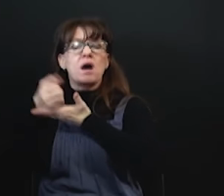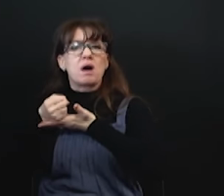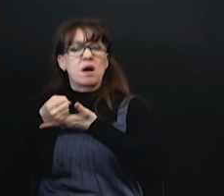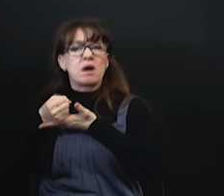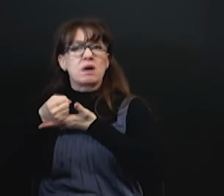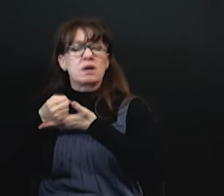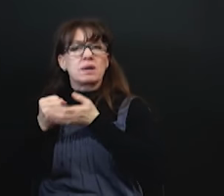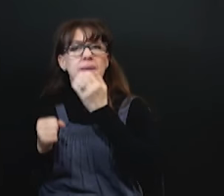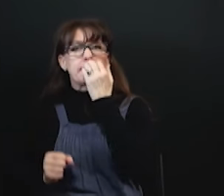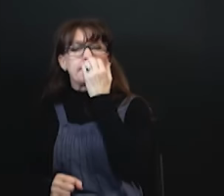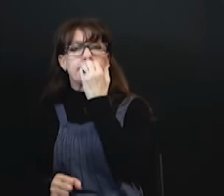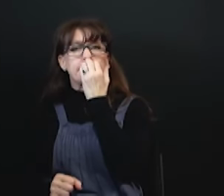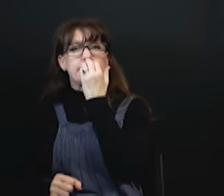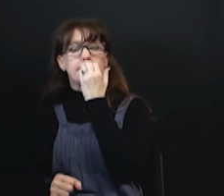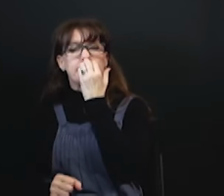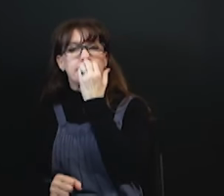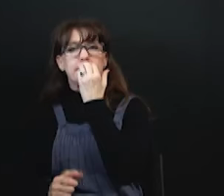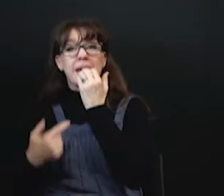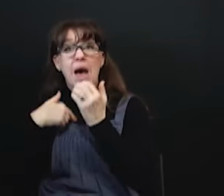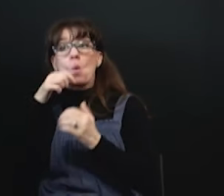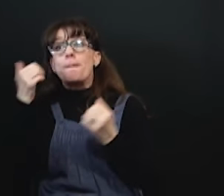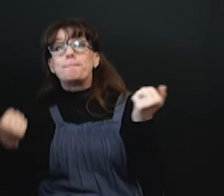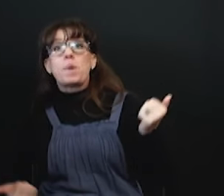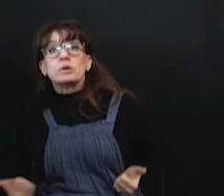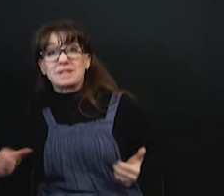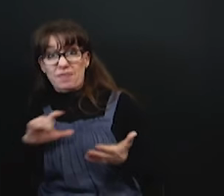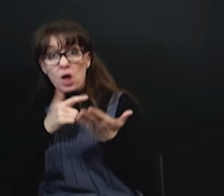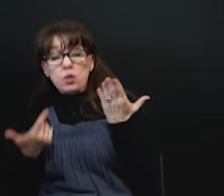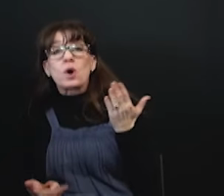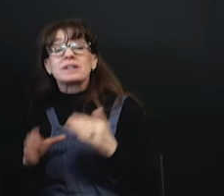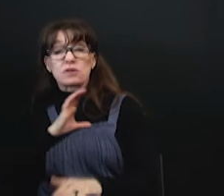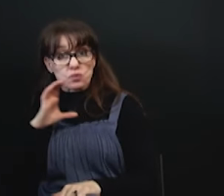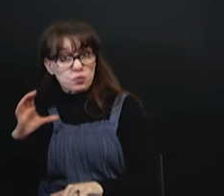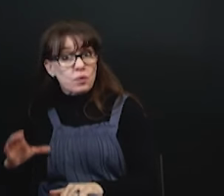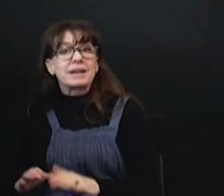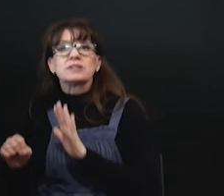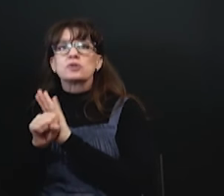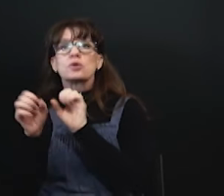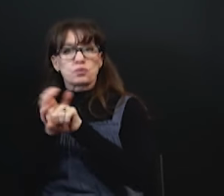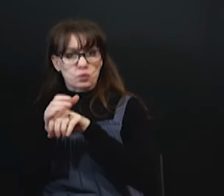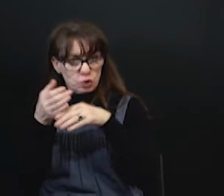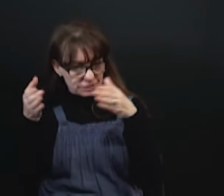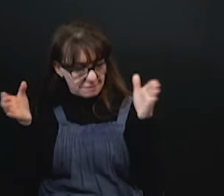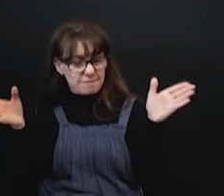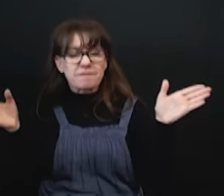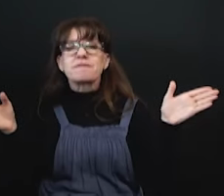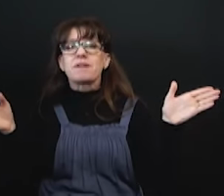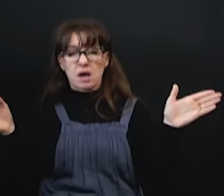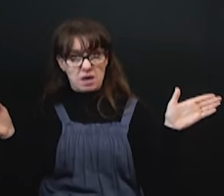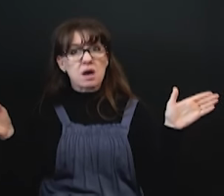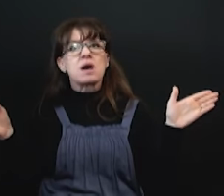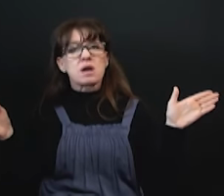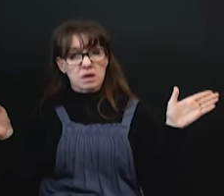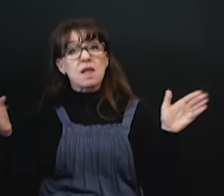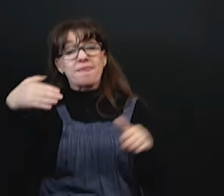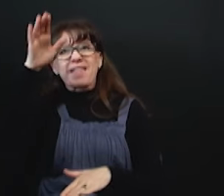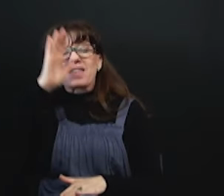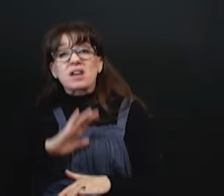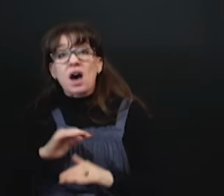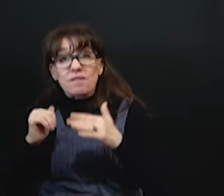I will boast in the Lord. I will boast in Christ crucified, that the God of